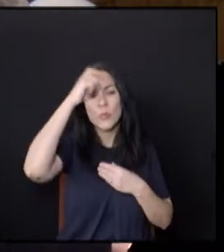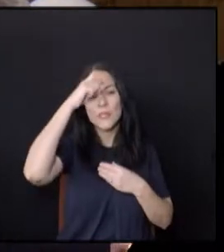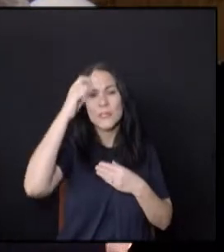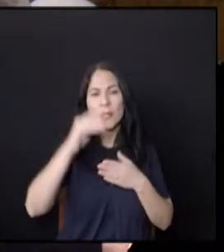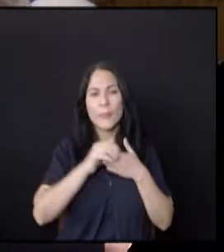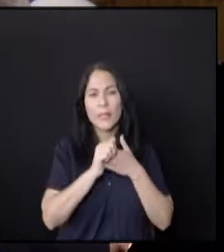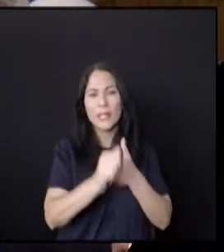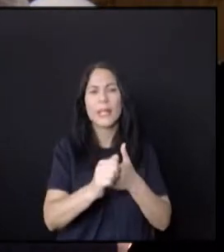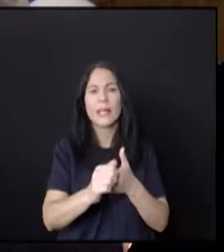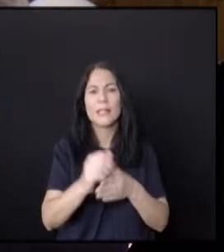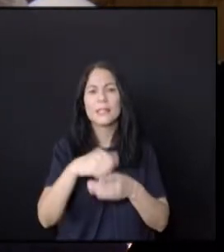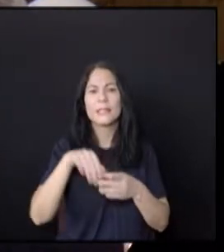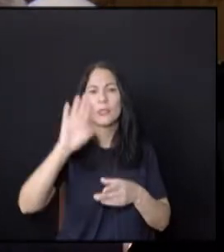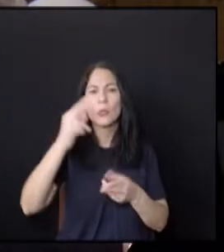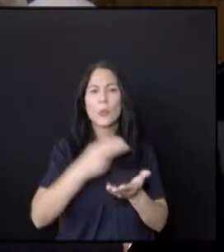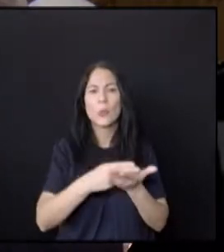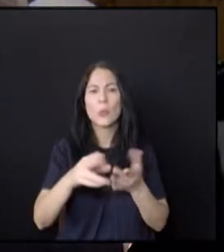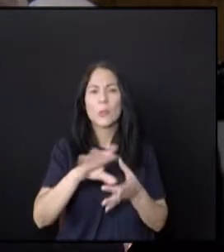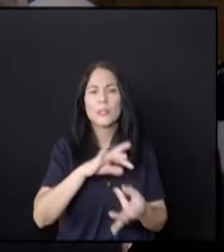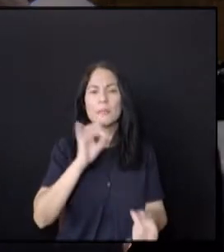Spirit.